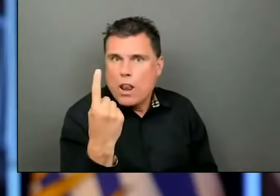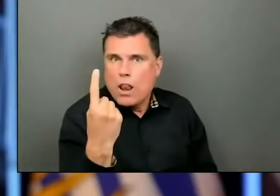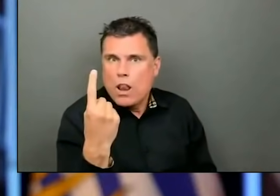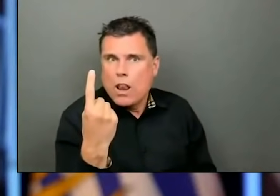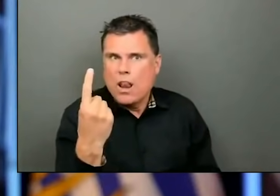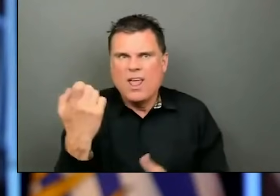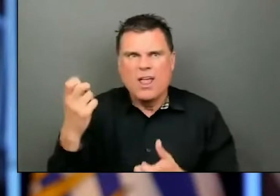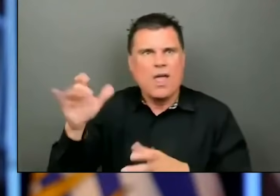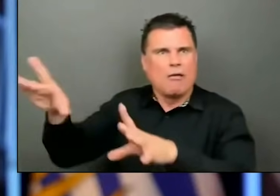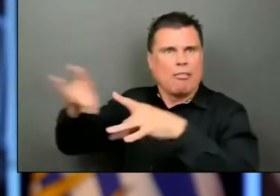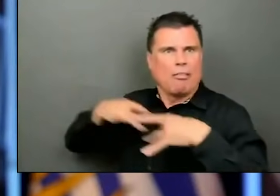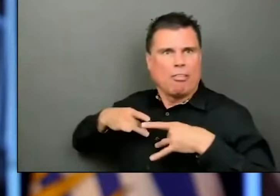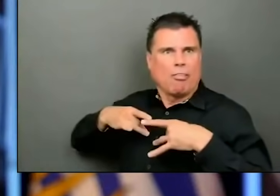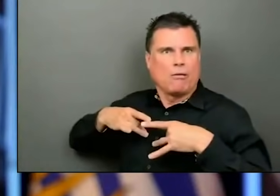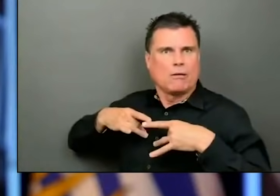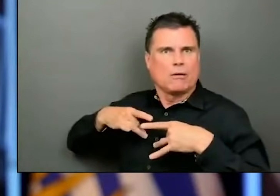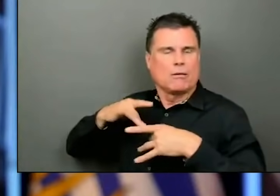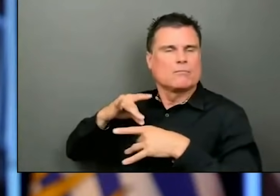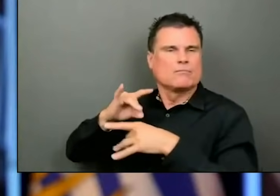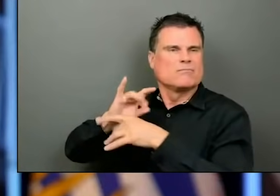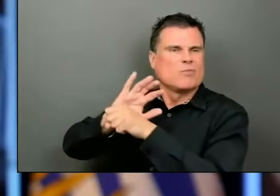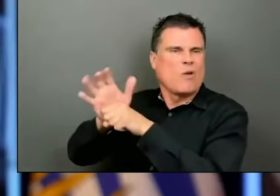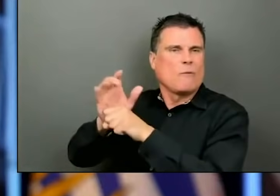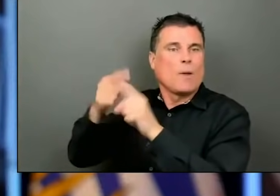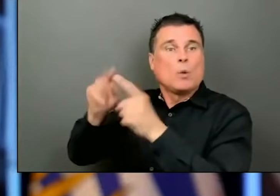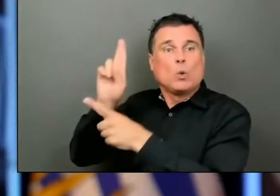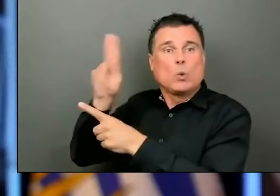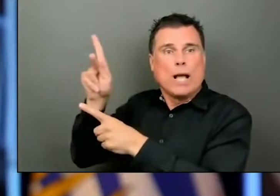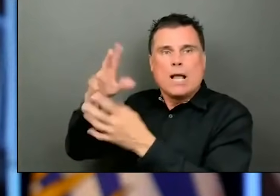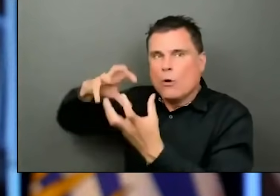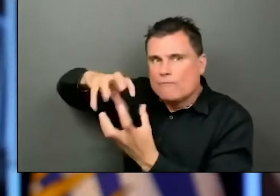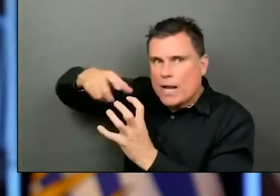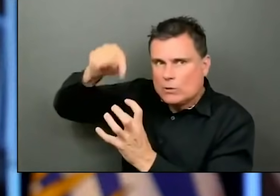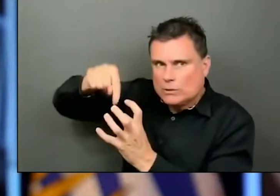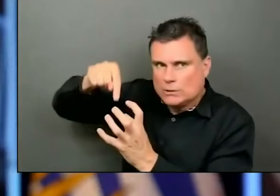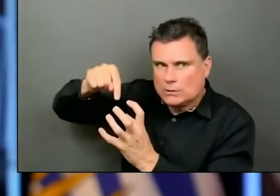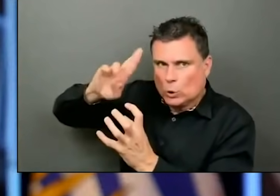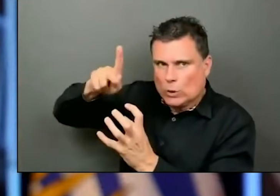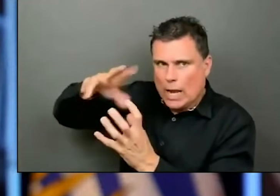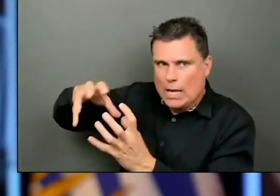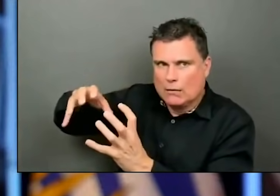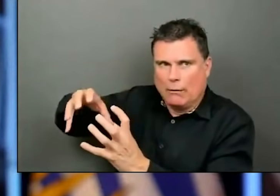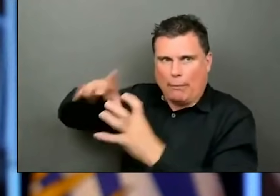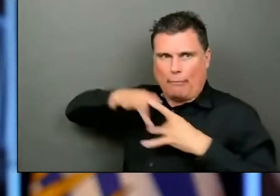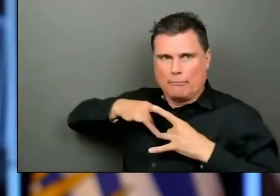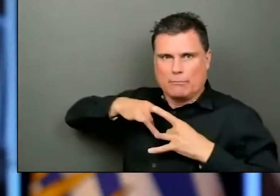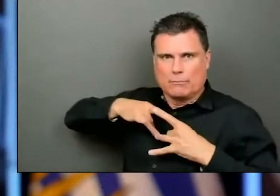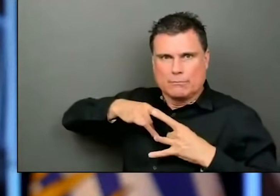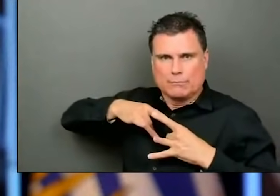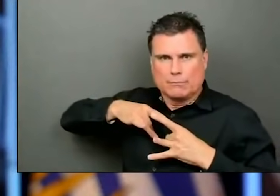us. We're watching that carefully, but we also need to know that the